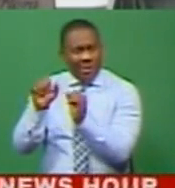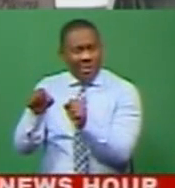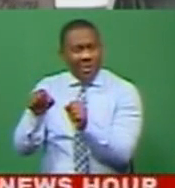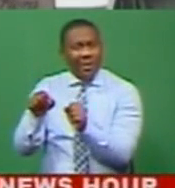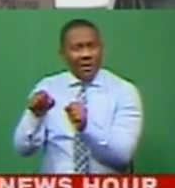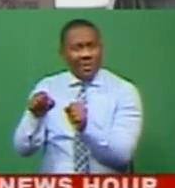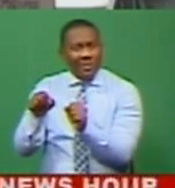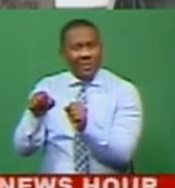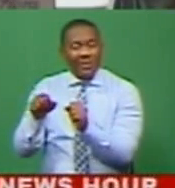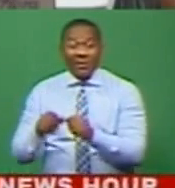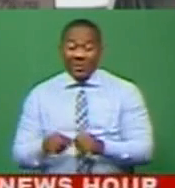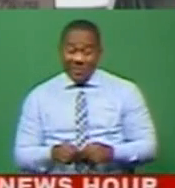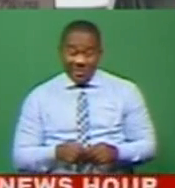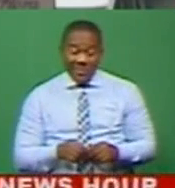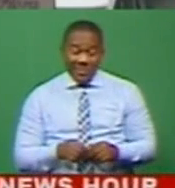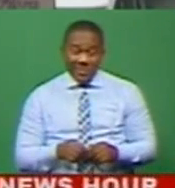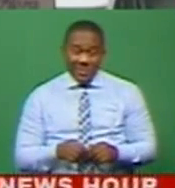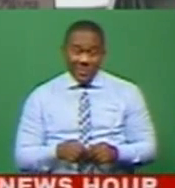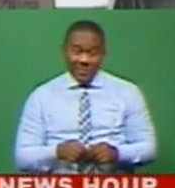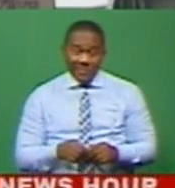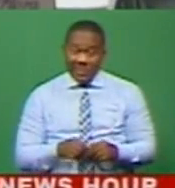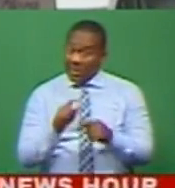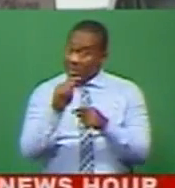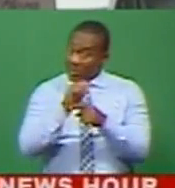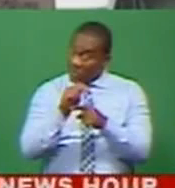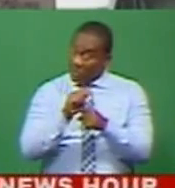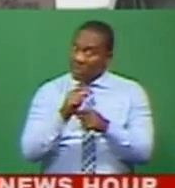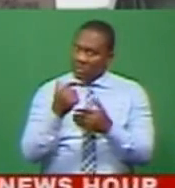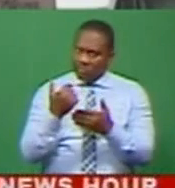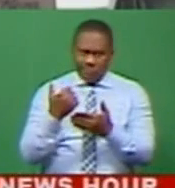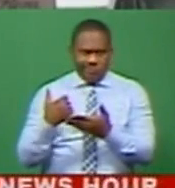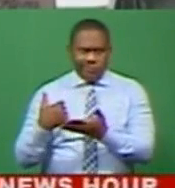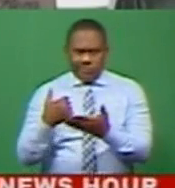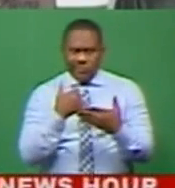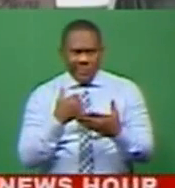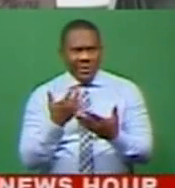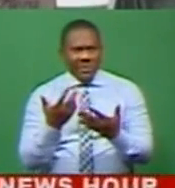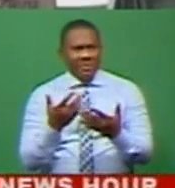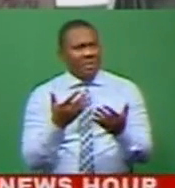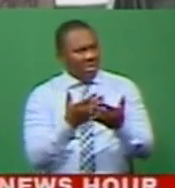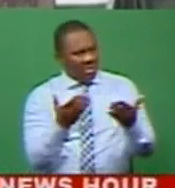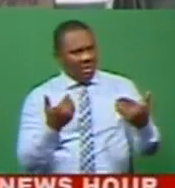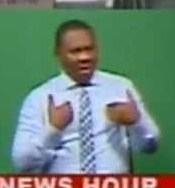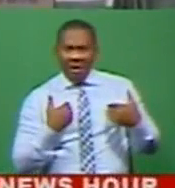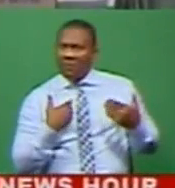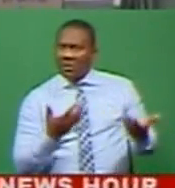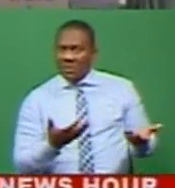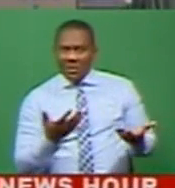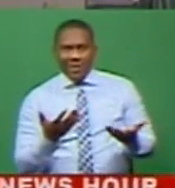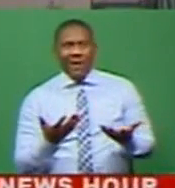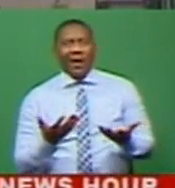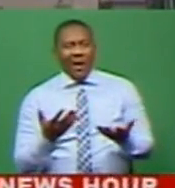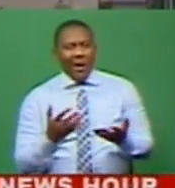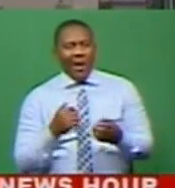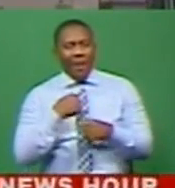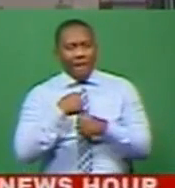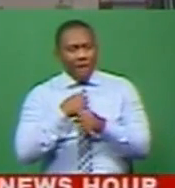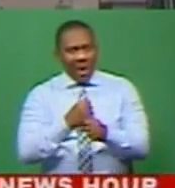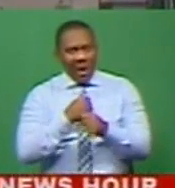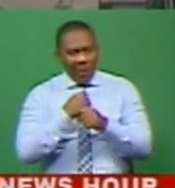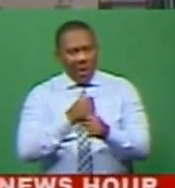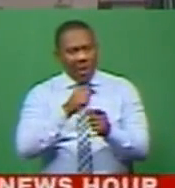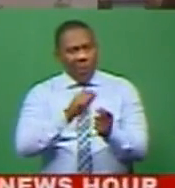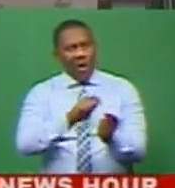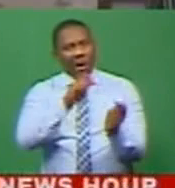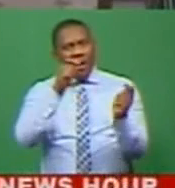Ghana. And the training also helps us to add value. Once we have the products, we must add value to the so that can go beyond, they